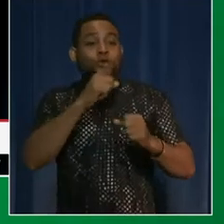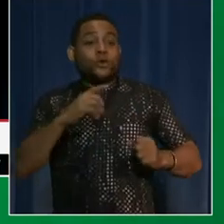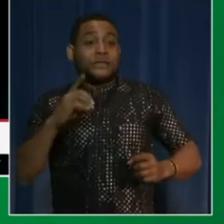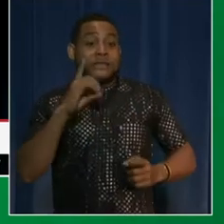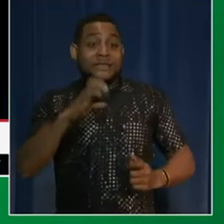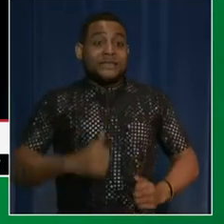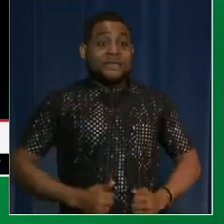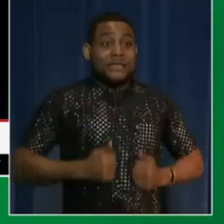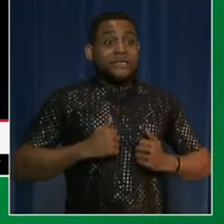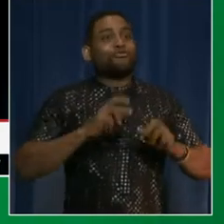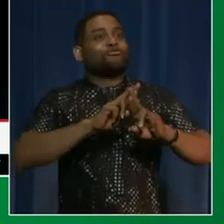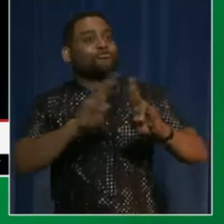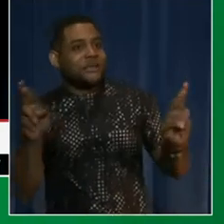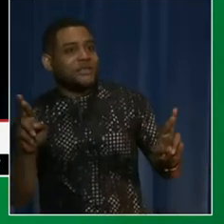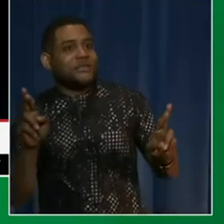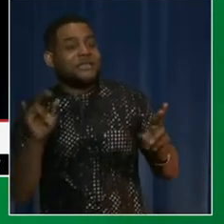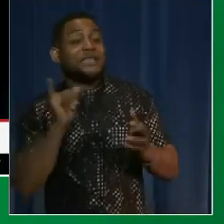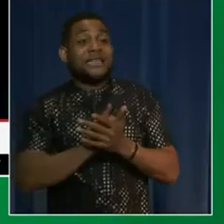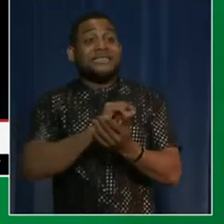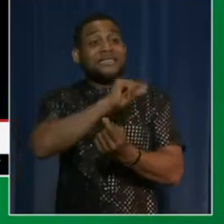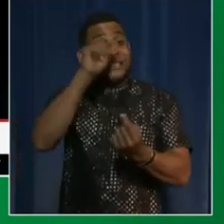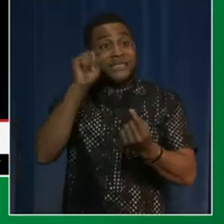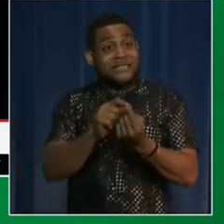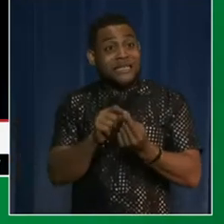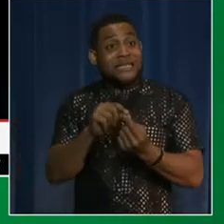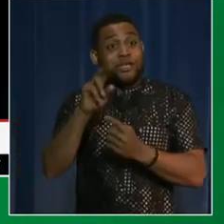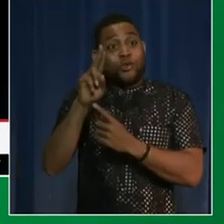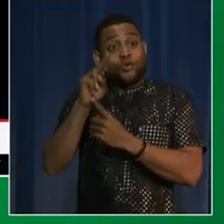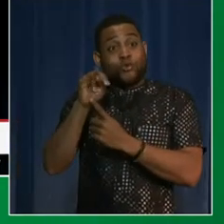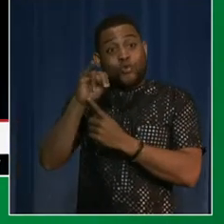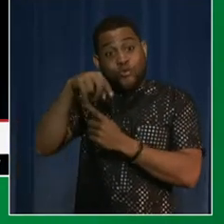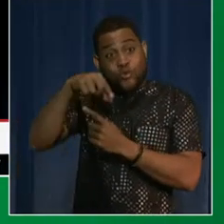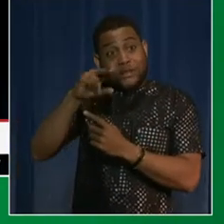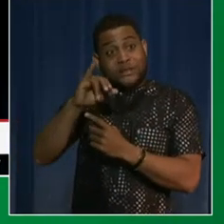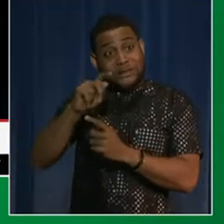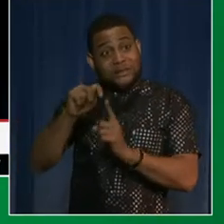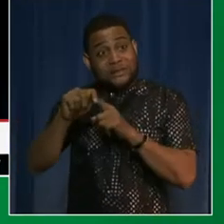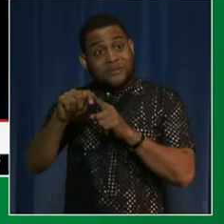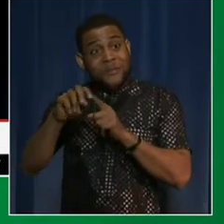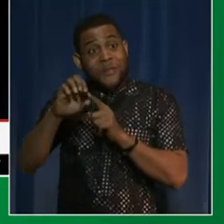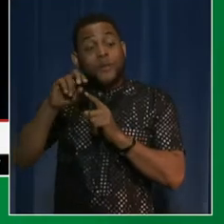exactly what Director Unique Morris-Hughes spends her entire